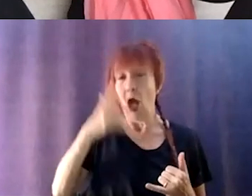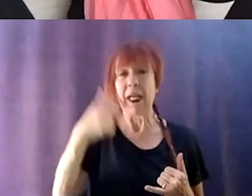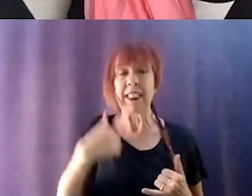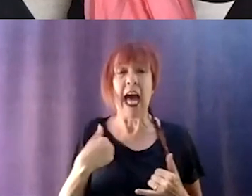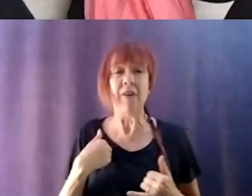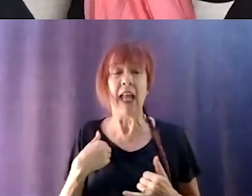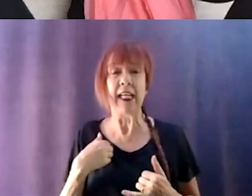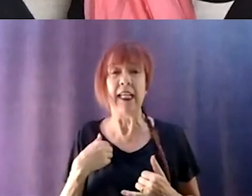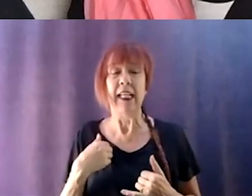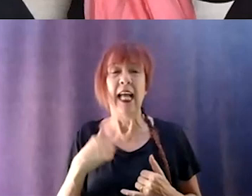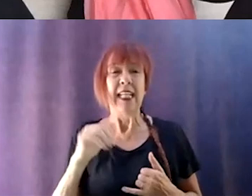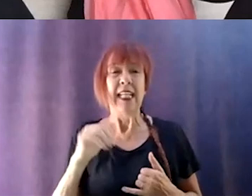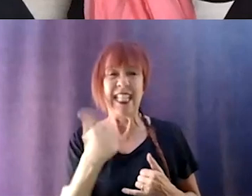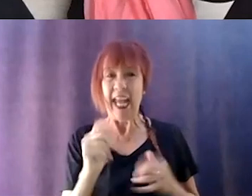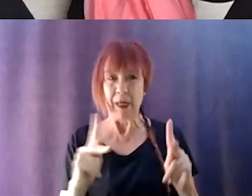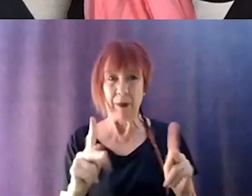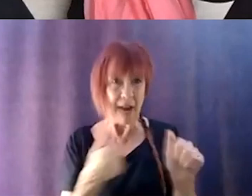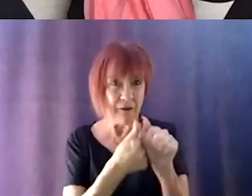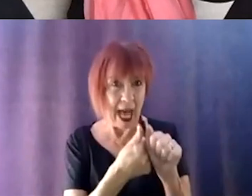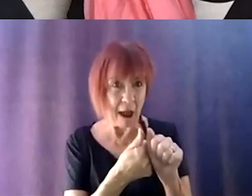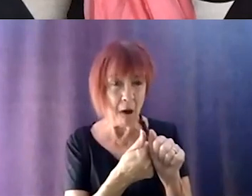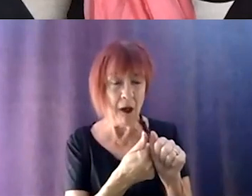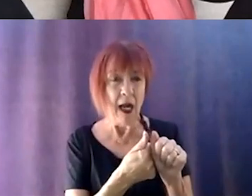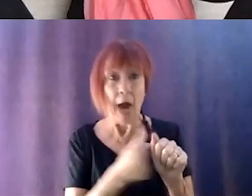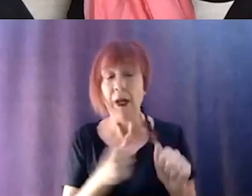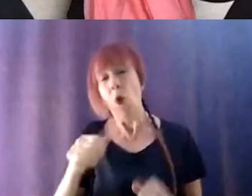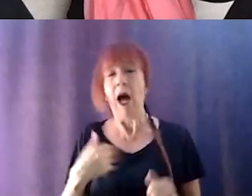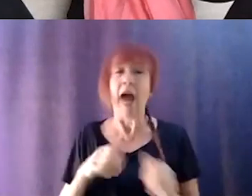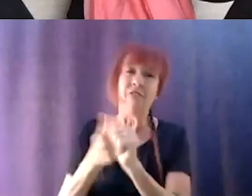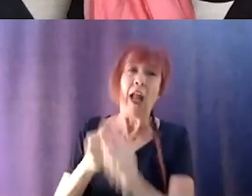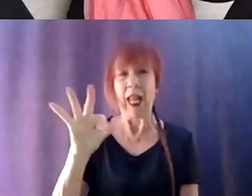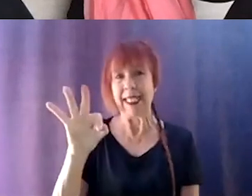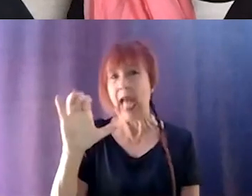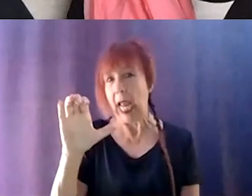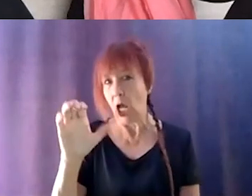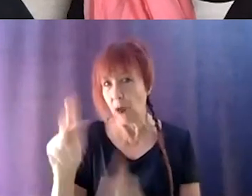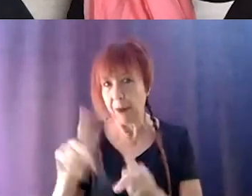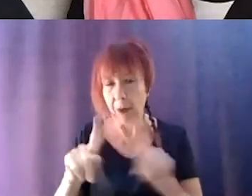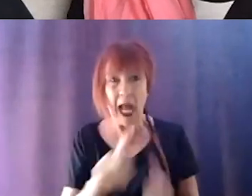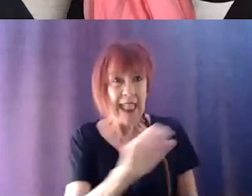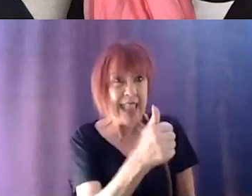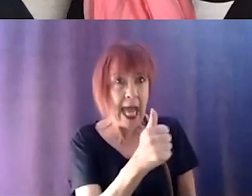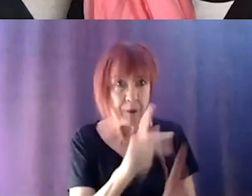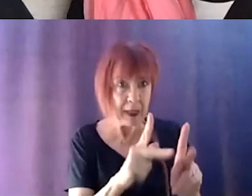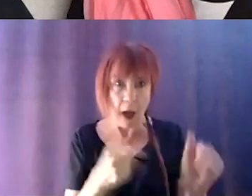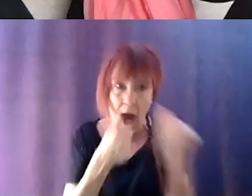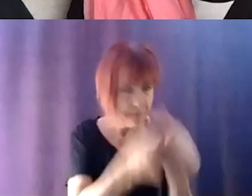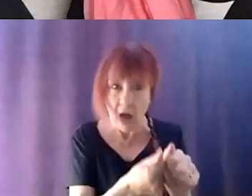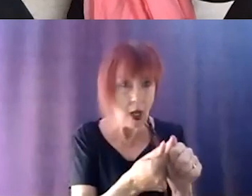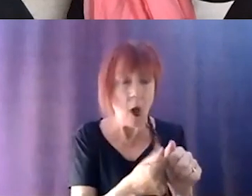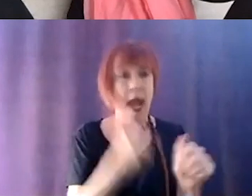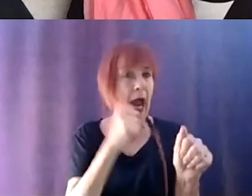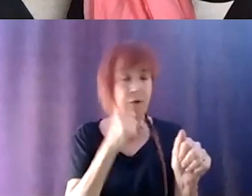feel like I'm a super fan of. I follow about 900 people, but there's 10, 15 people that I follow like religiously every day. I'll never miss